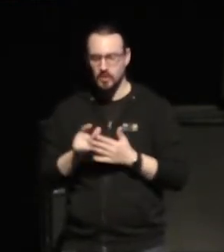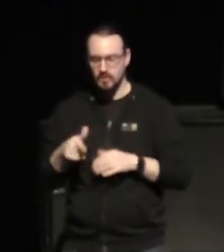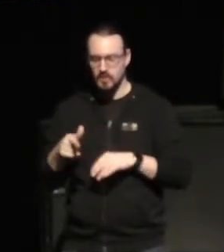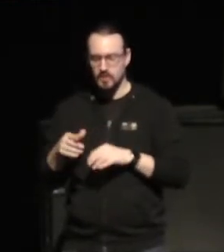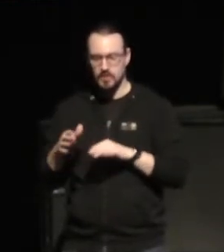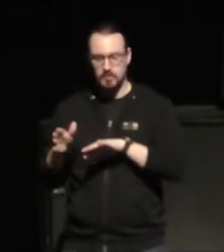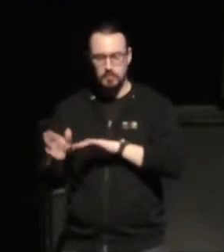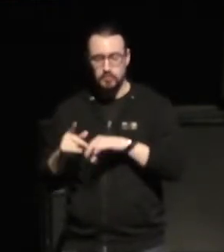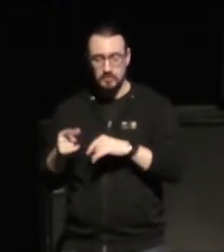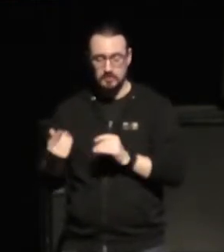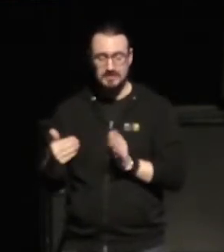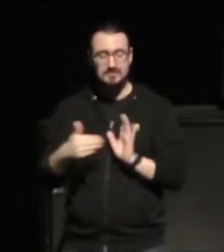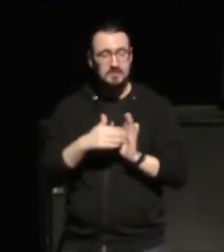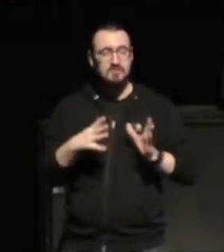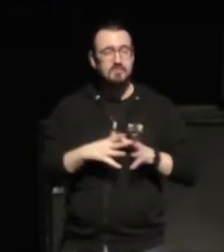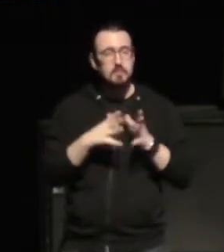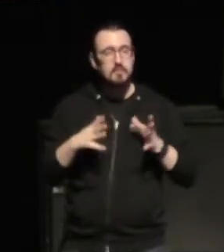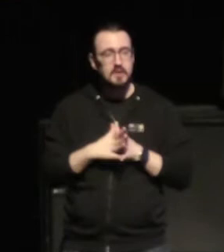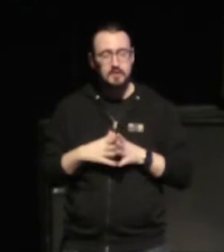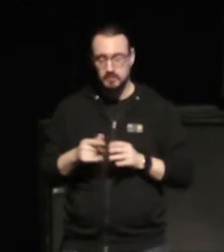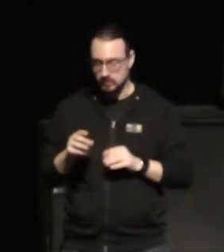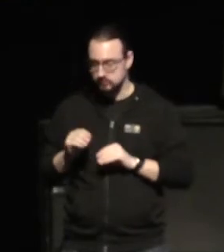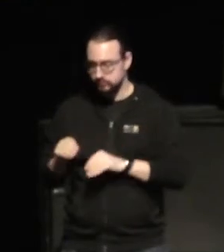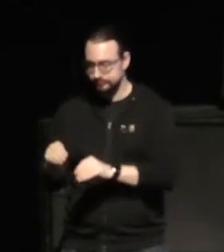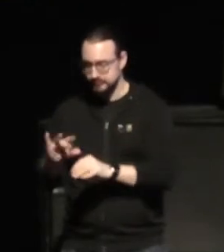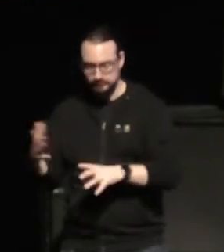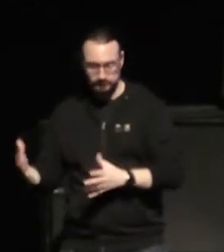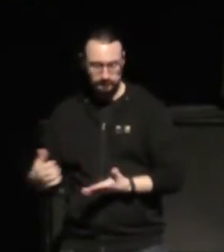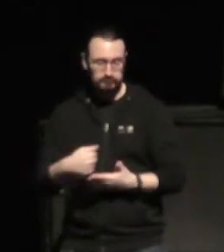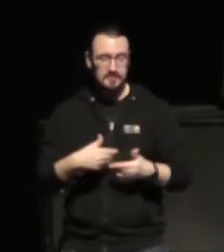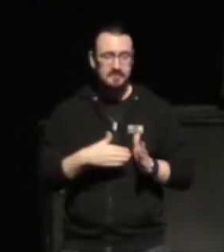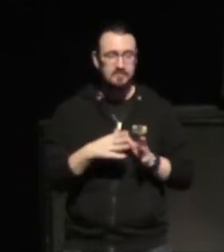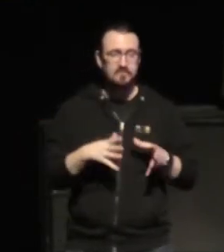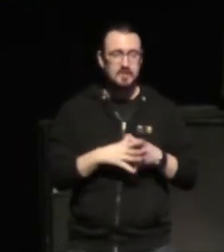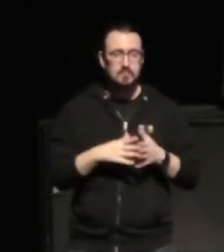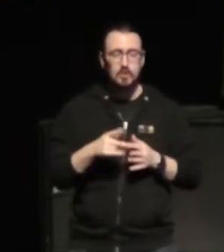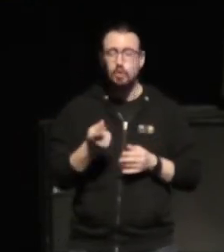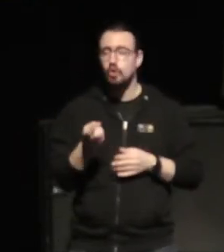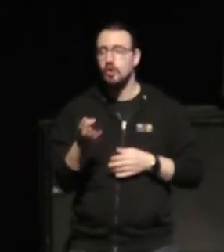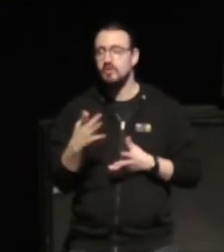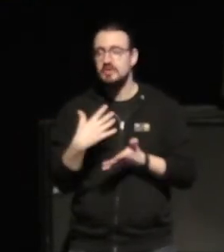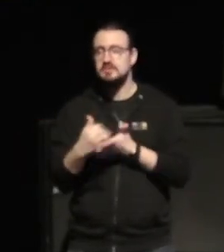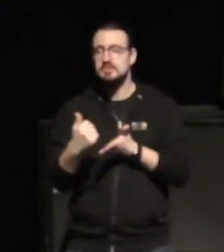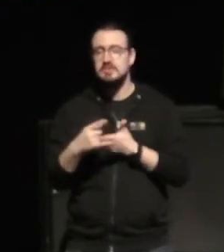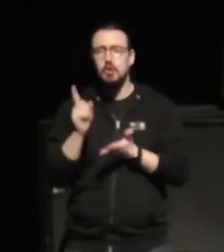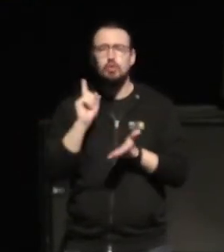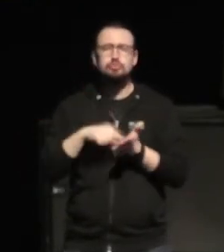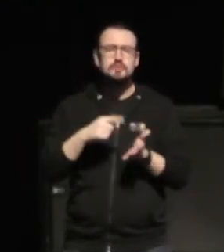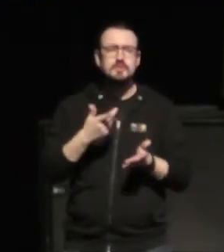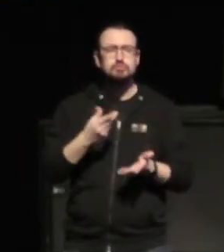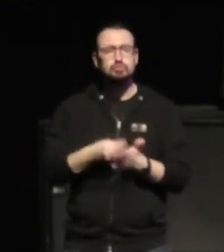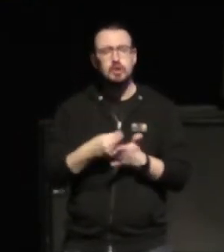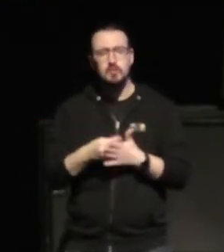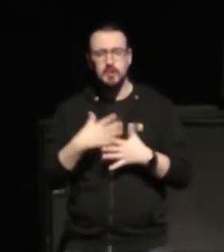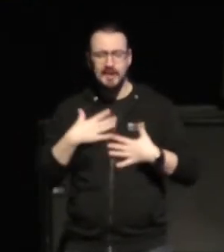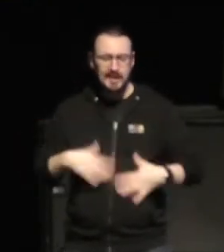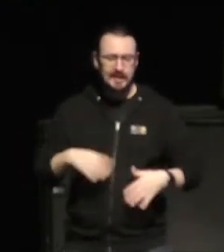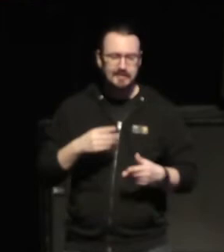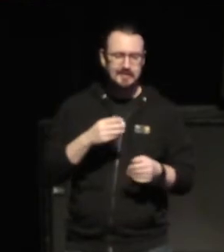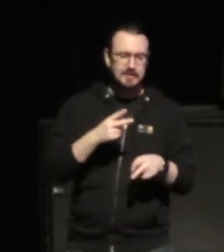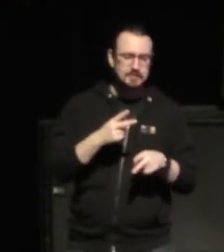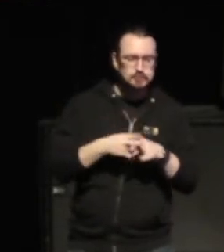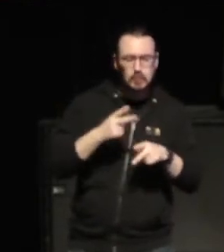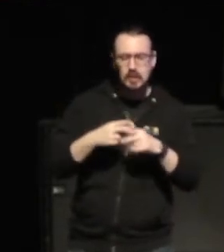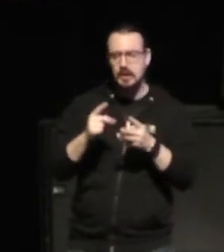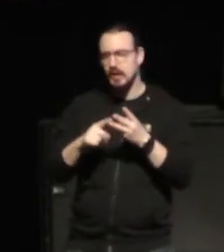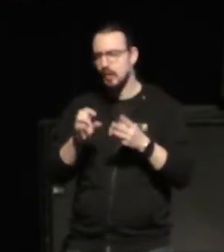goes to the family, and just the other part is sold just to buy some clothes, sugar, oil,